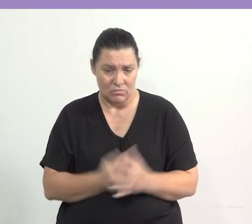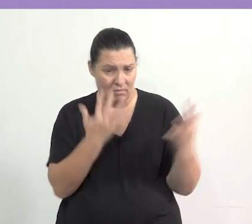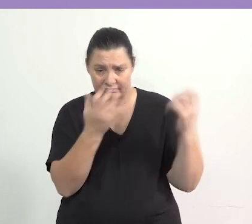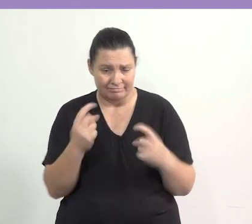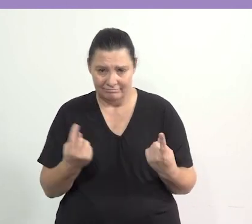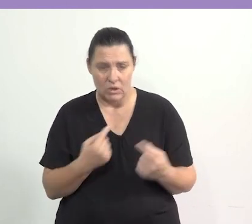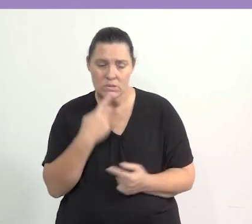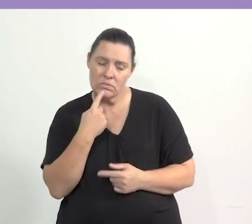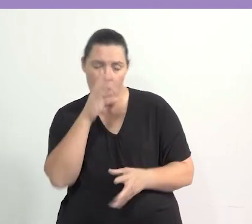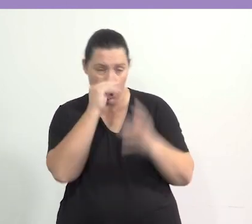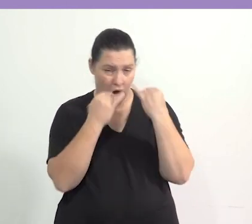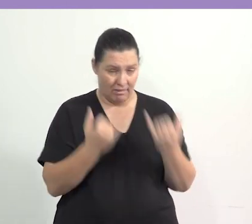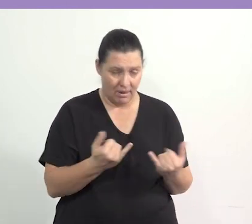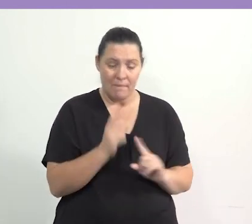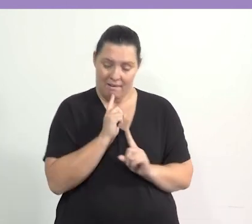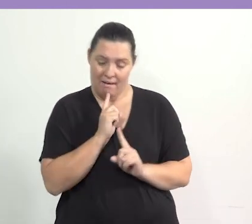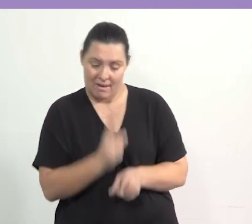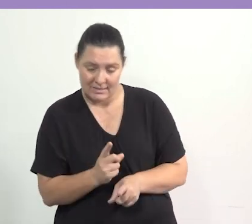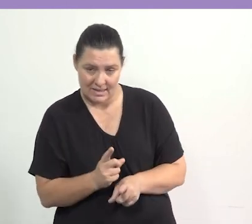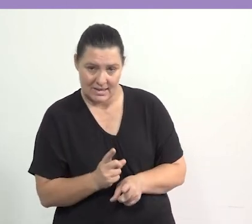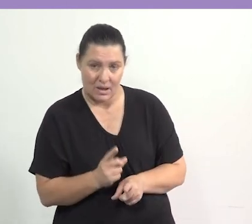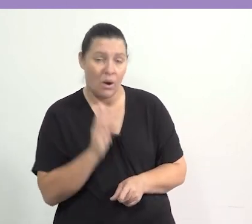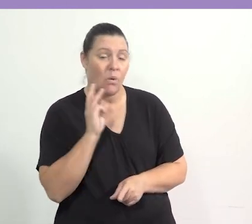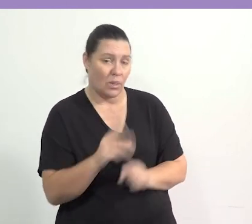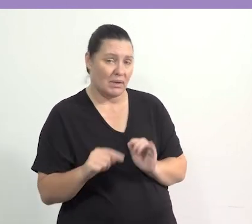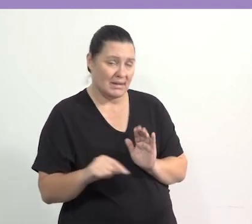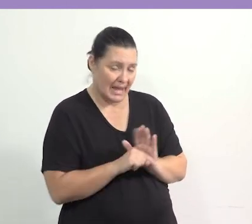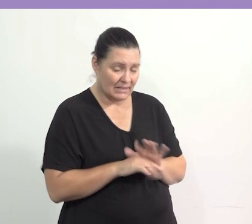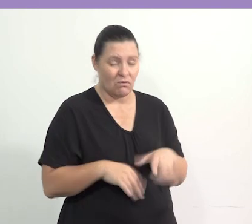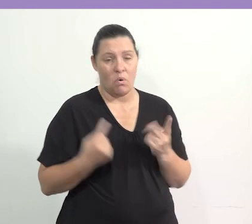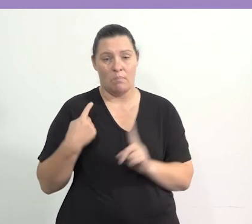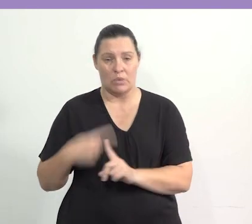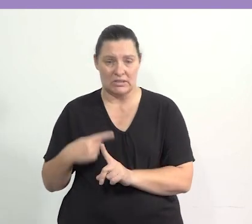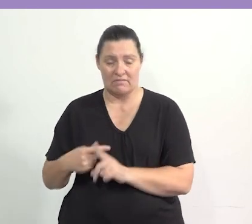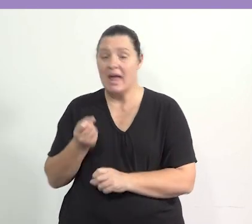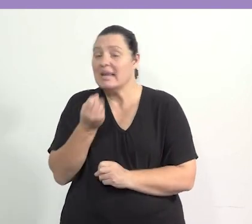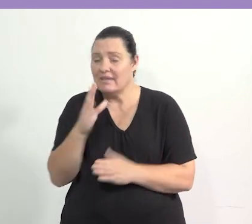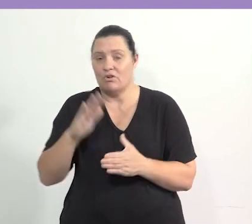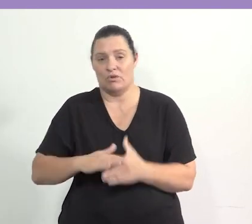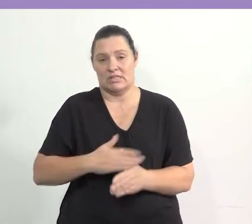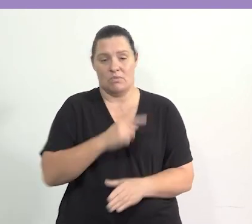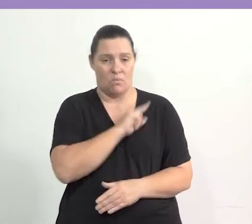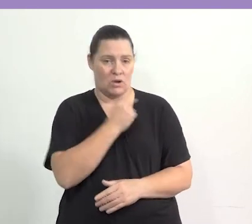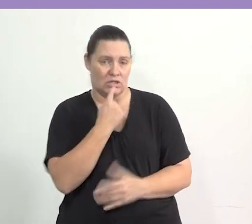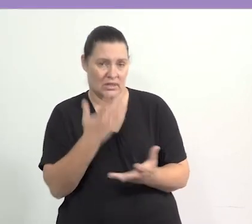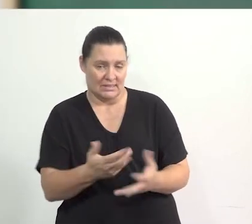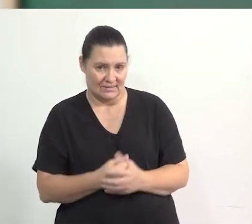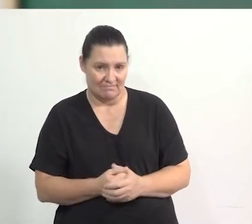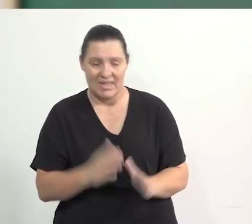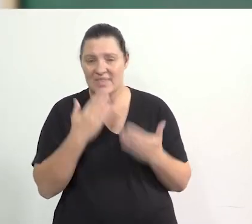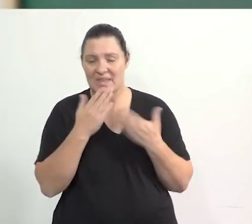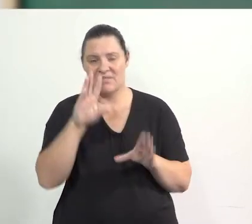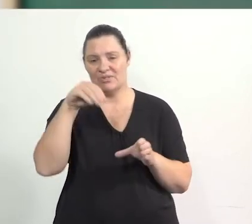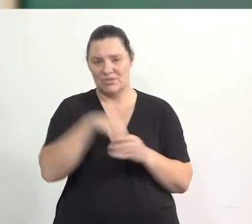you are going to use what you learned in this lesson to determine if the answer will be a positive number or a negative number. Thank